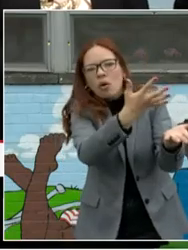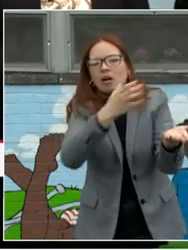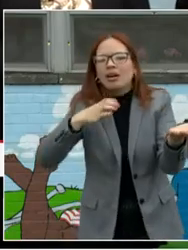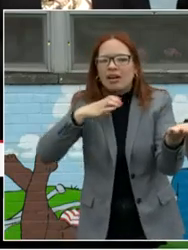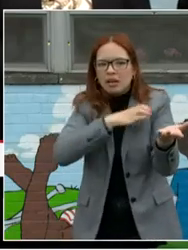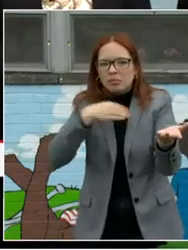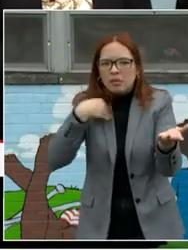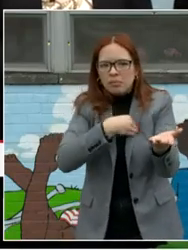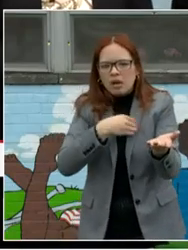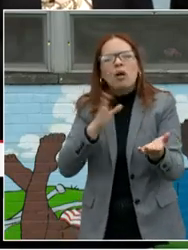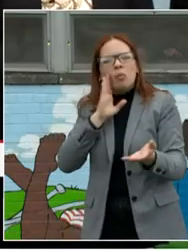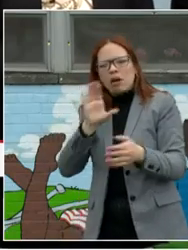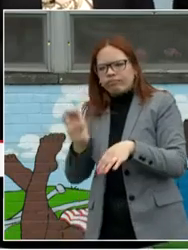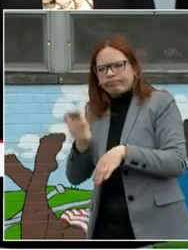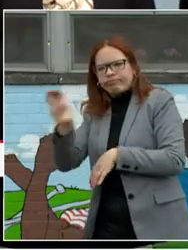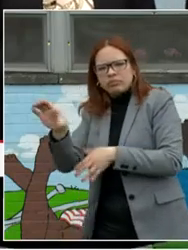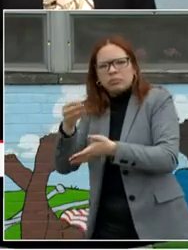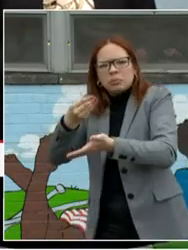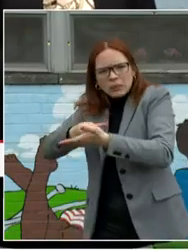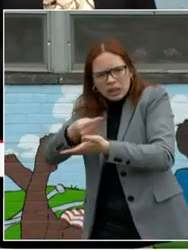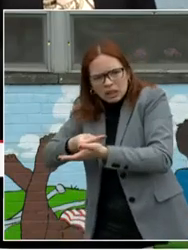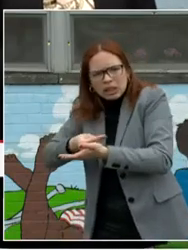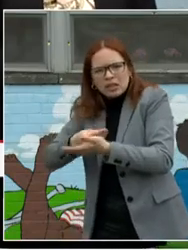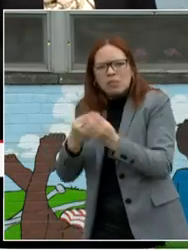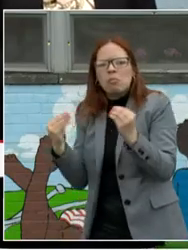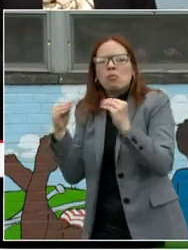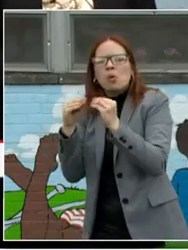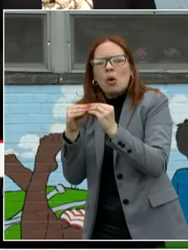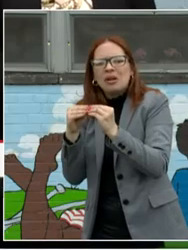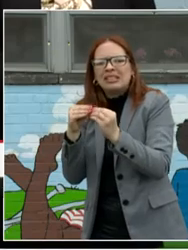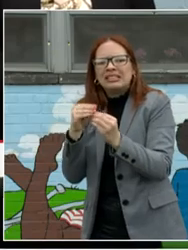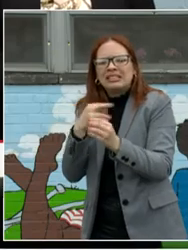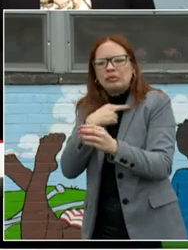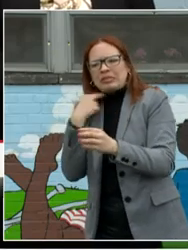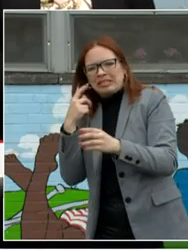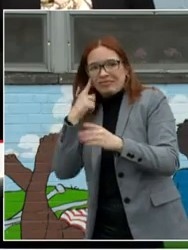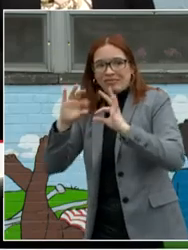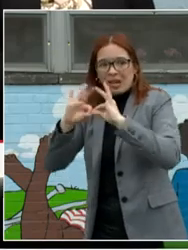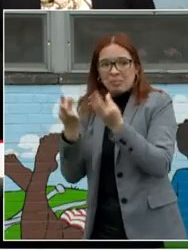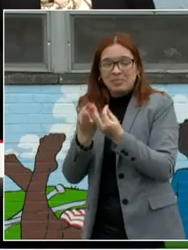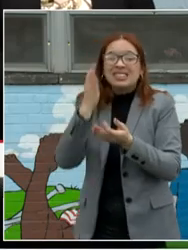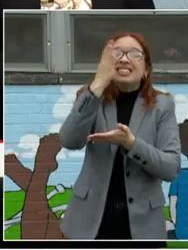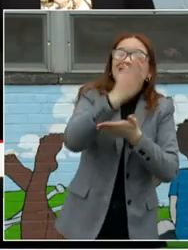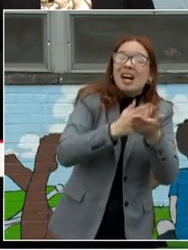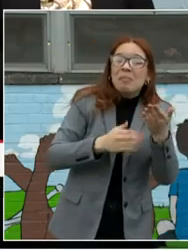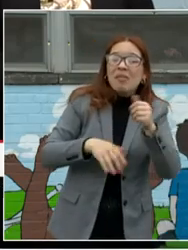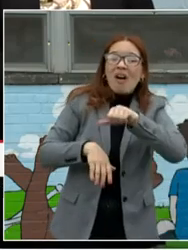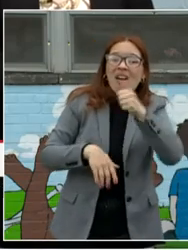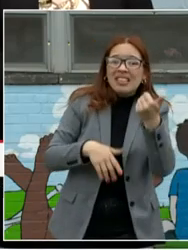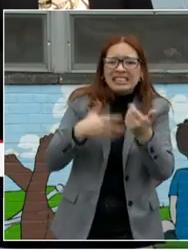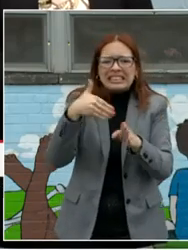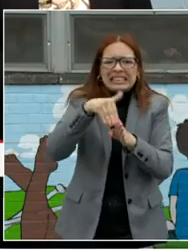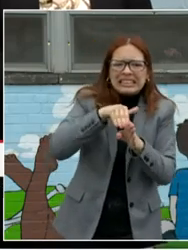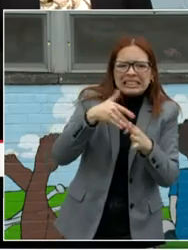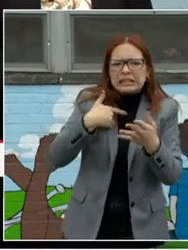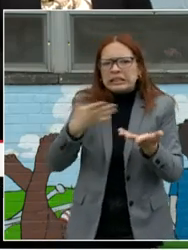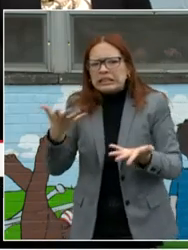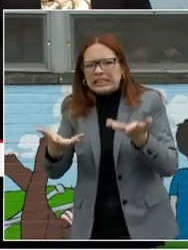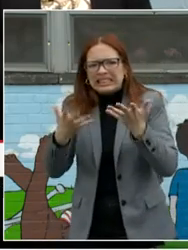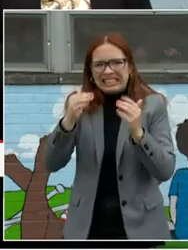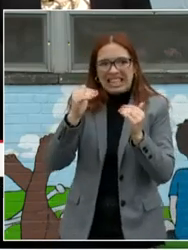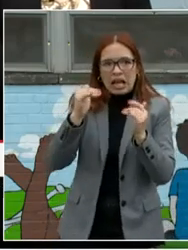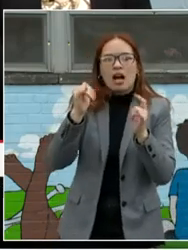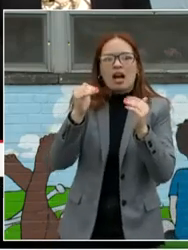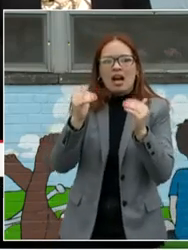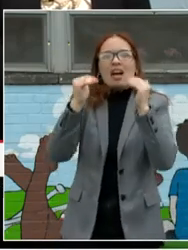parents who are on the cusp, and this will allow them to be included. So I do think it's worth you giving your council member a call. You live